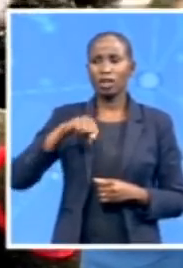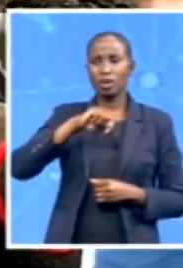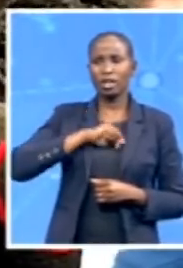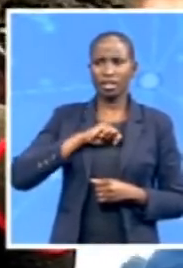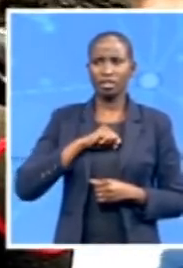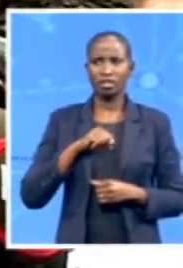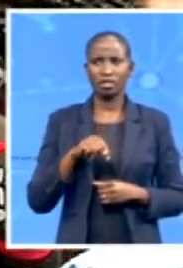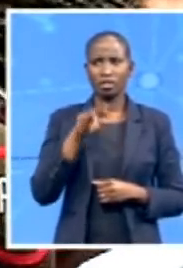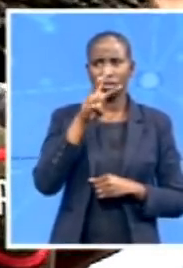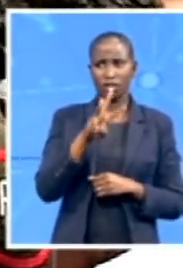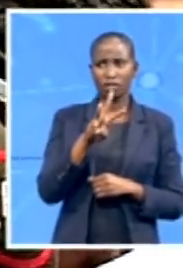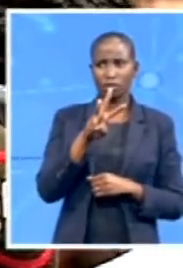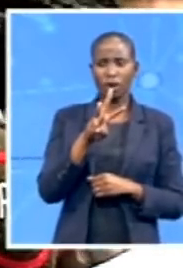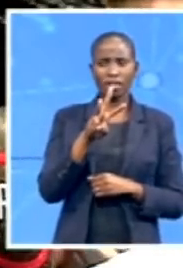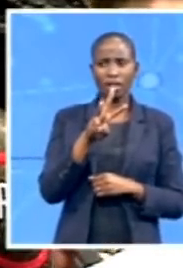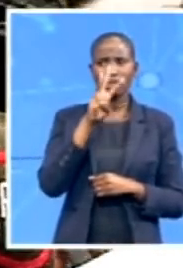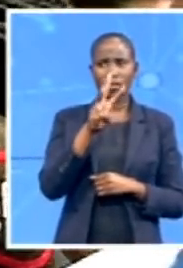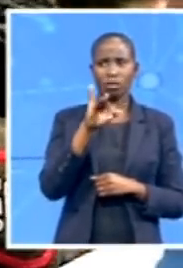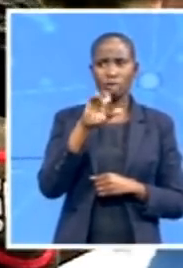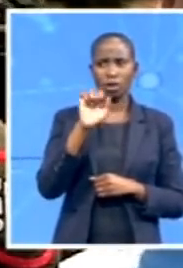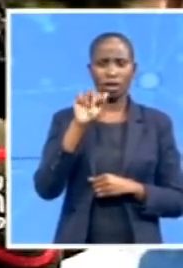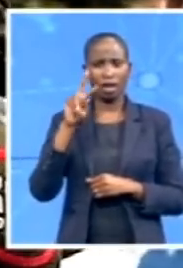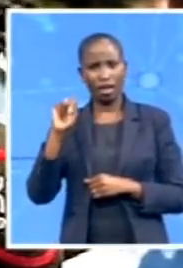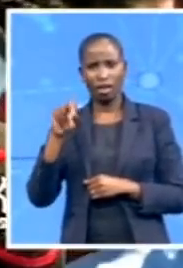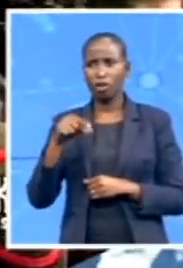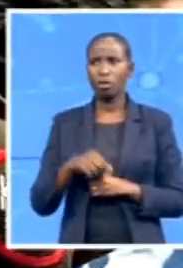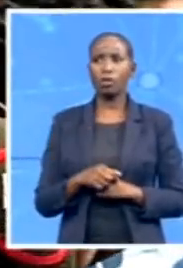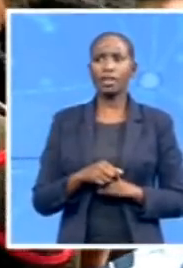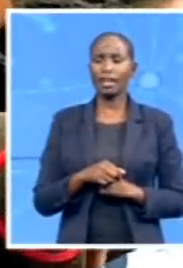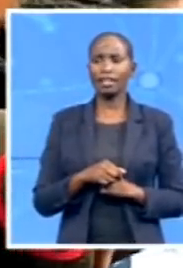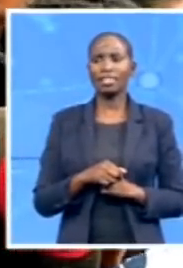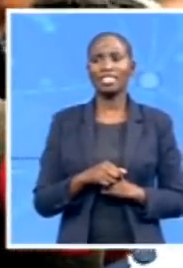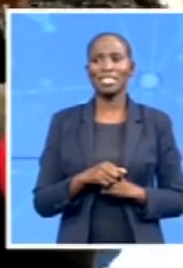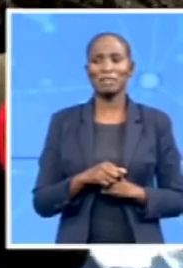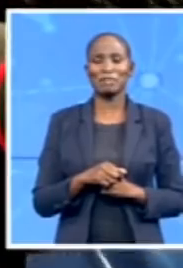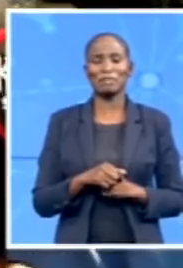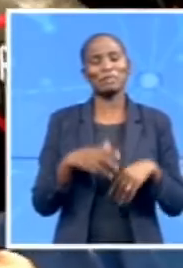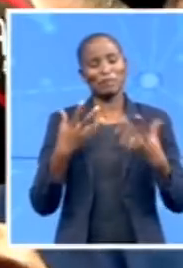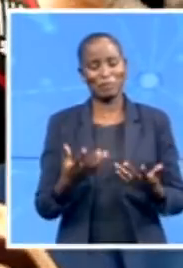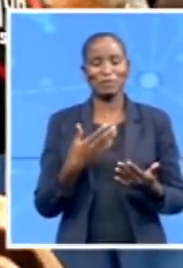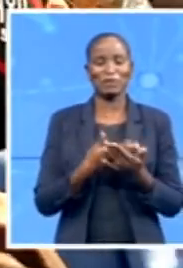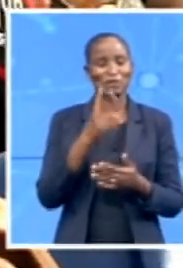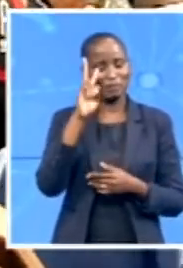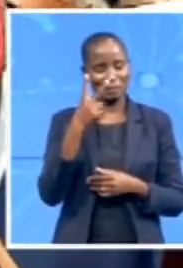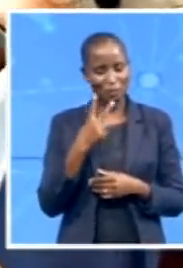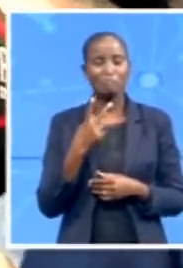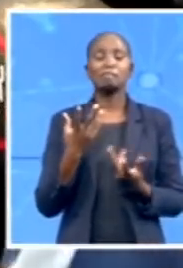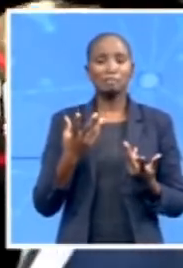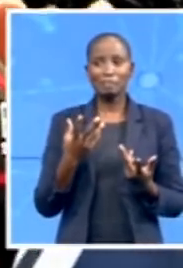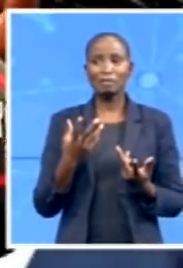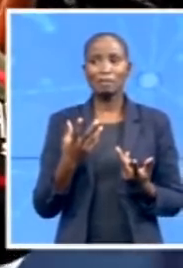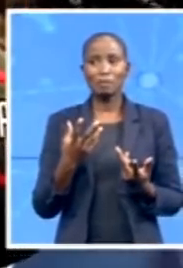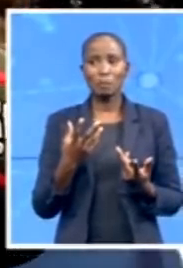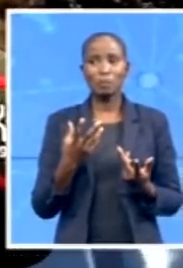eng. Then bona ke lemetse mo aka gaiwa medical first aid ke go